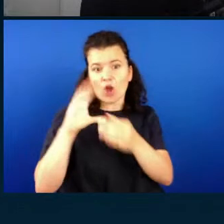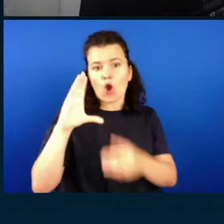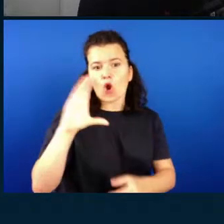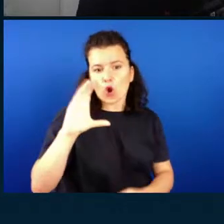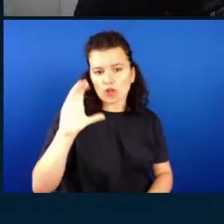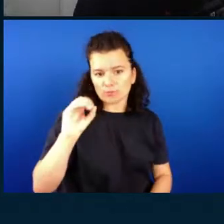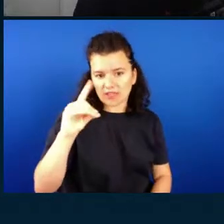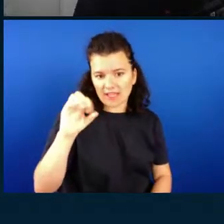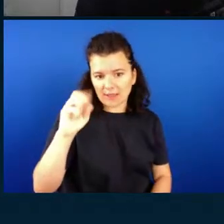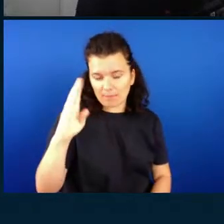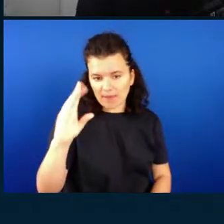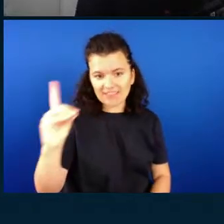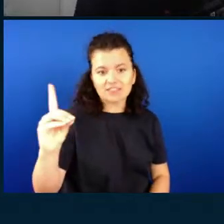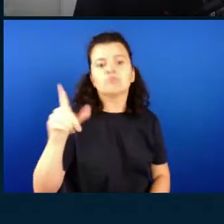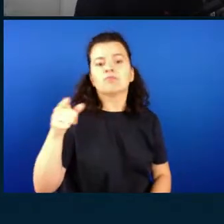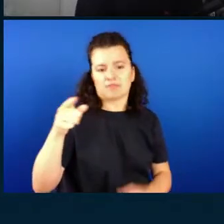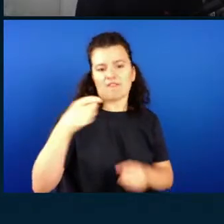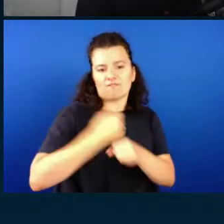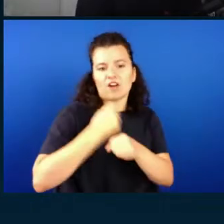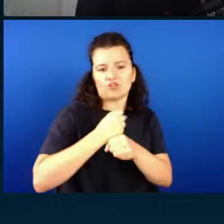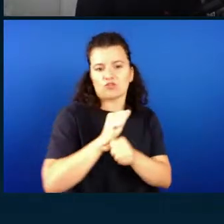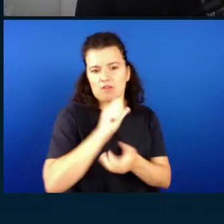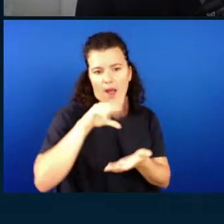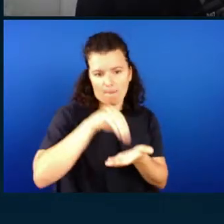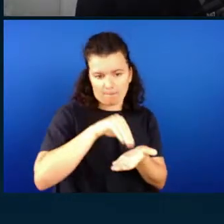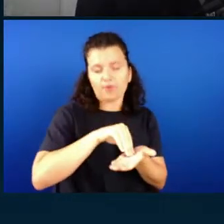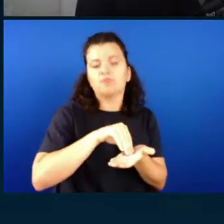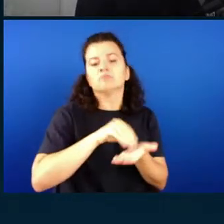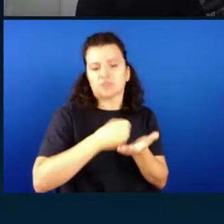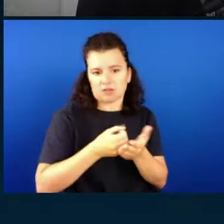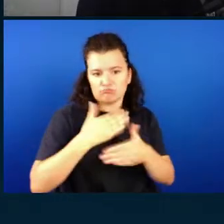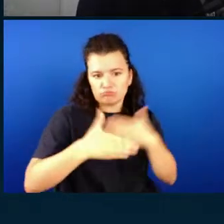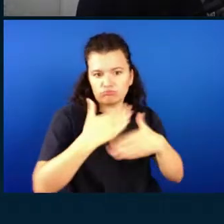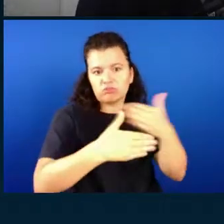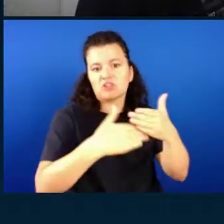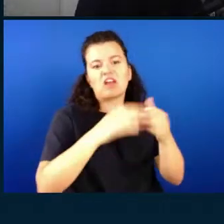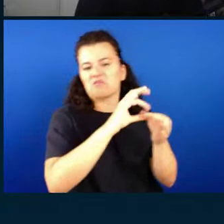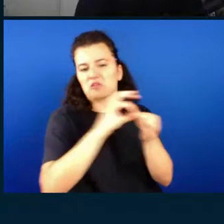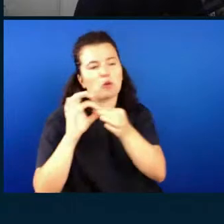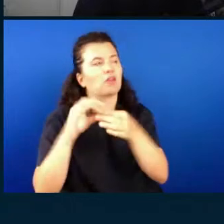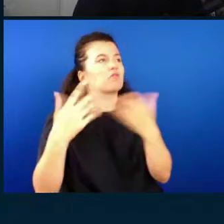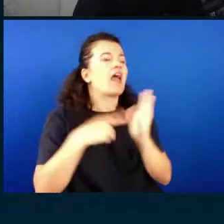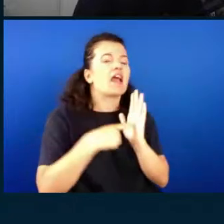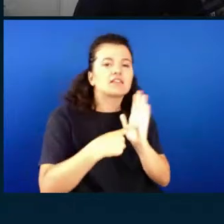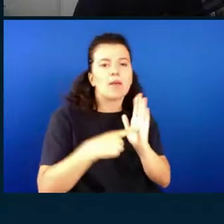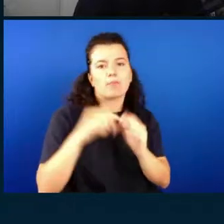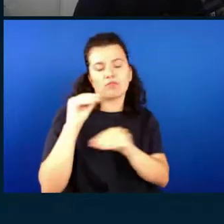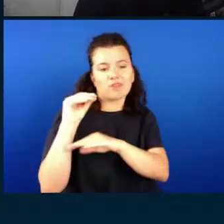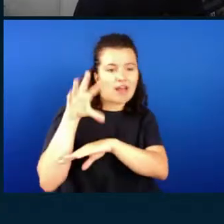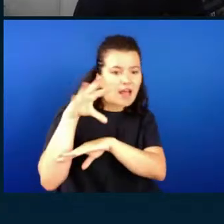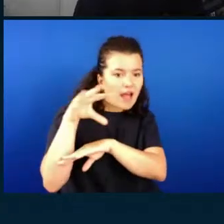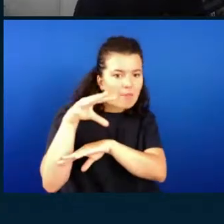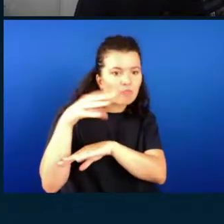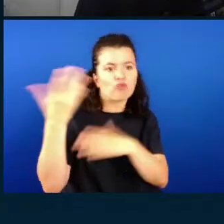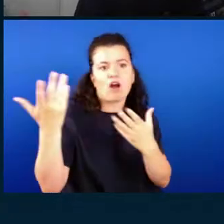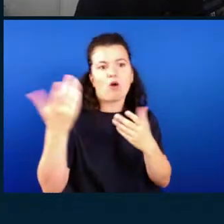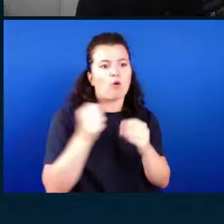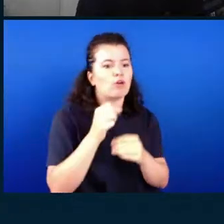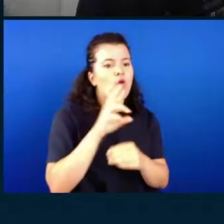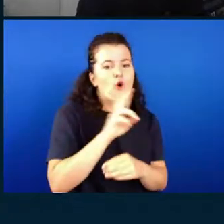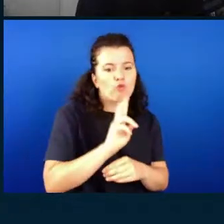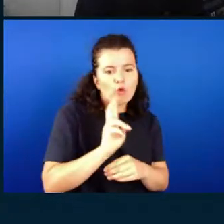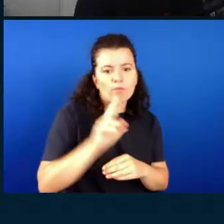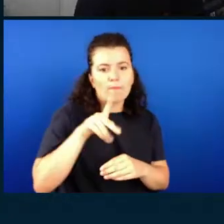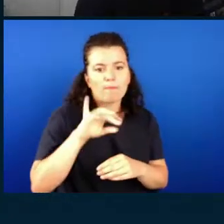running. You can connect it to Internet of Things. So a camera or a Raspberry Pi, something like that.